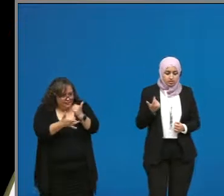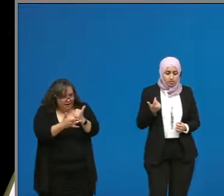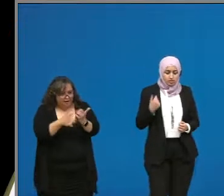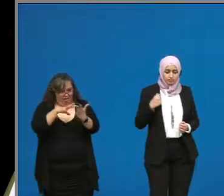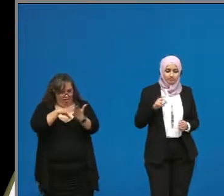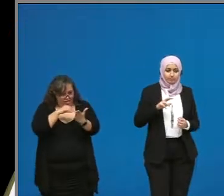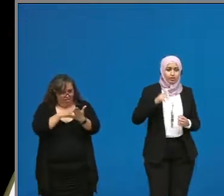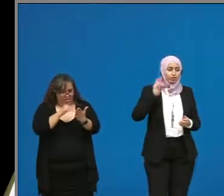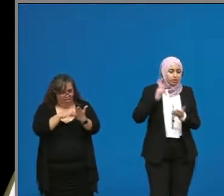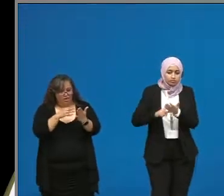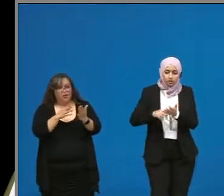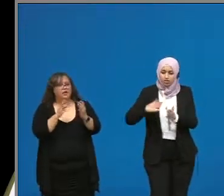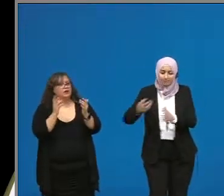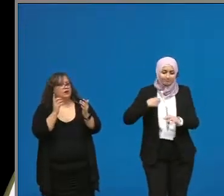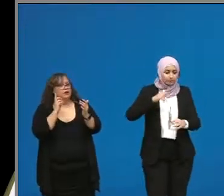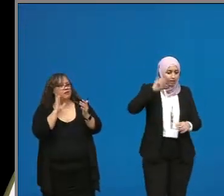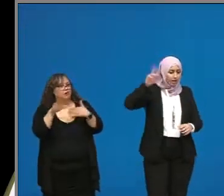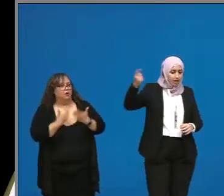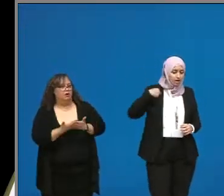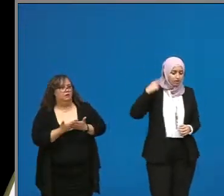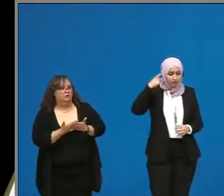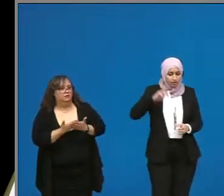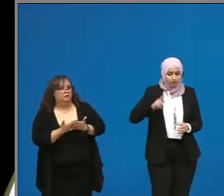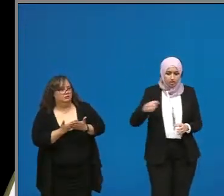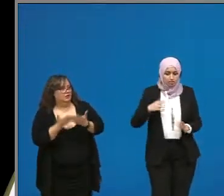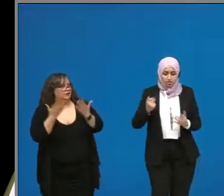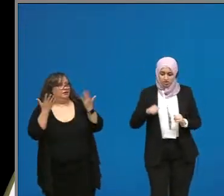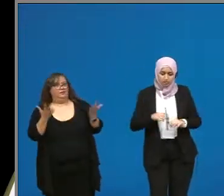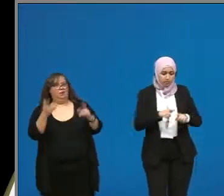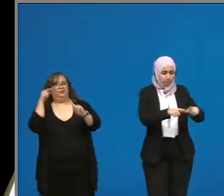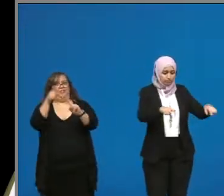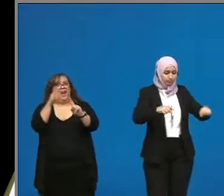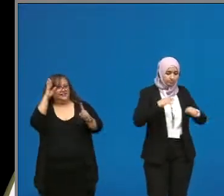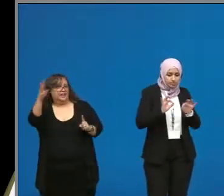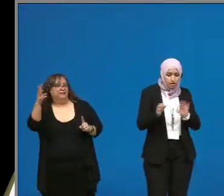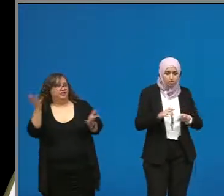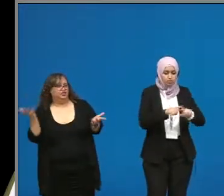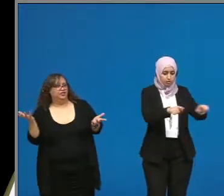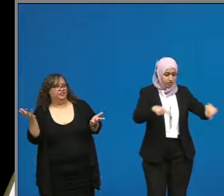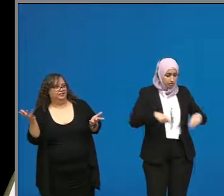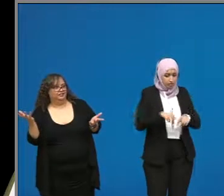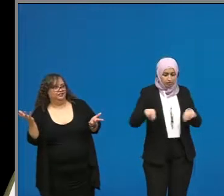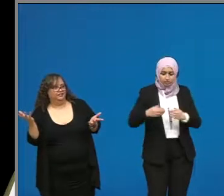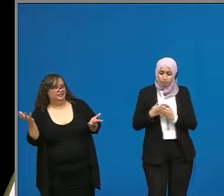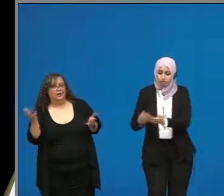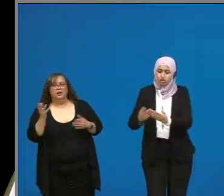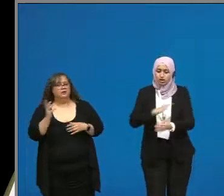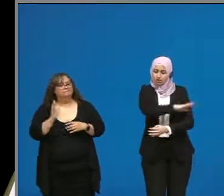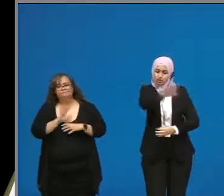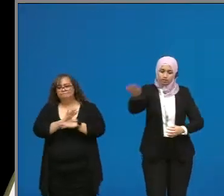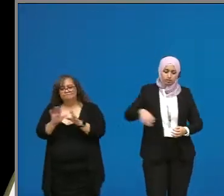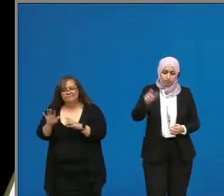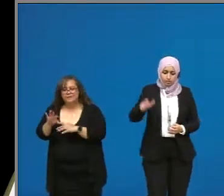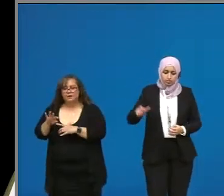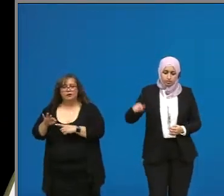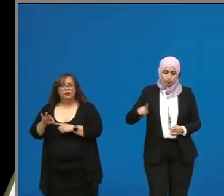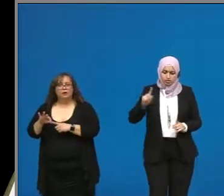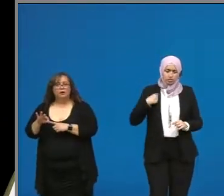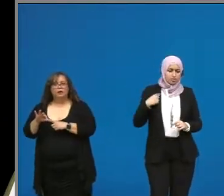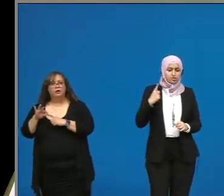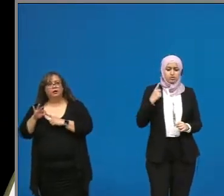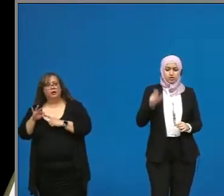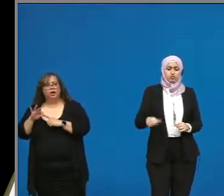help every one of those pupils? So that's the true innovation. The true innovation is not about the